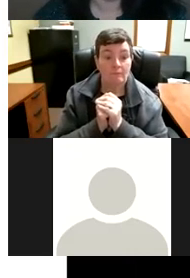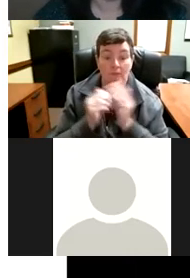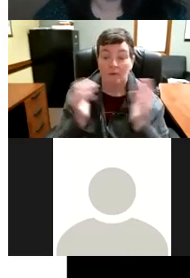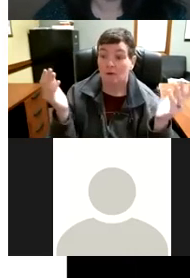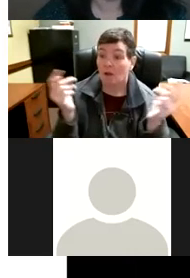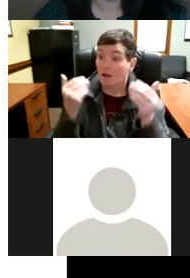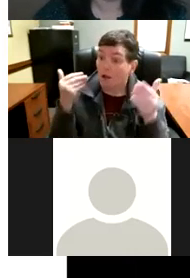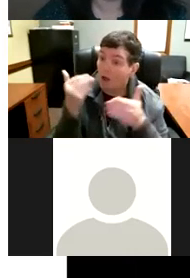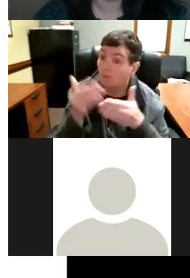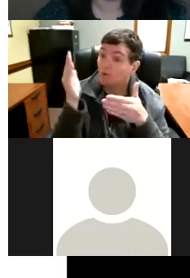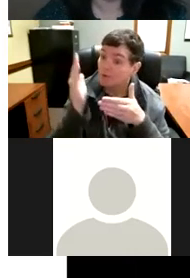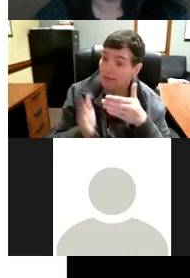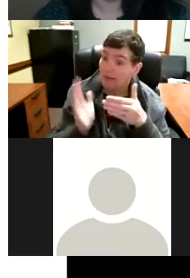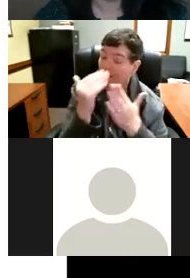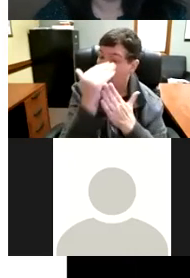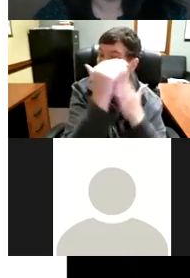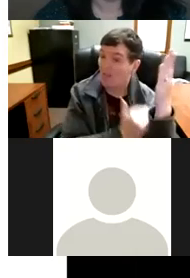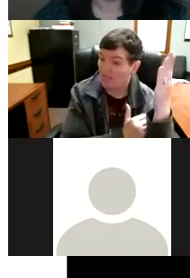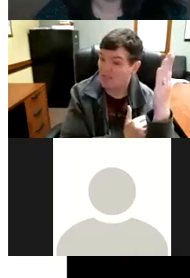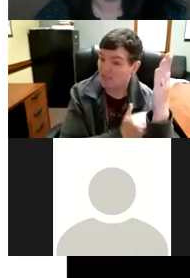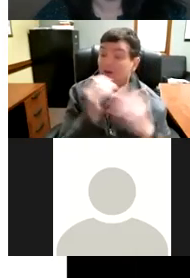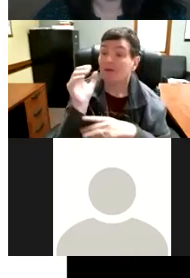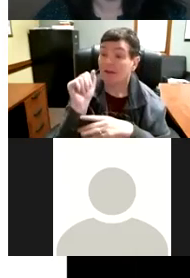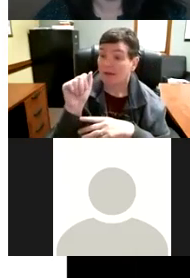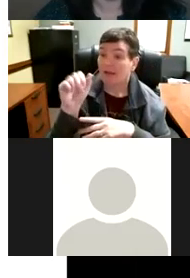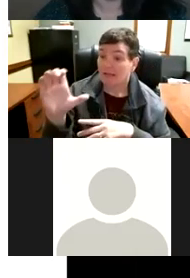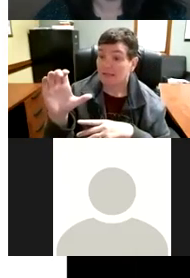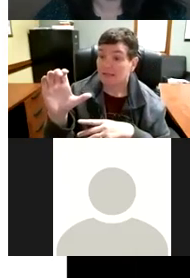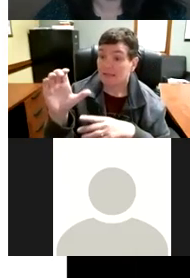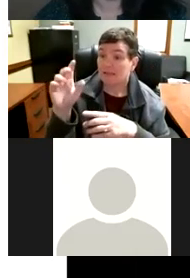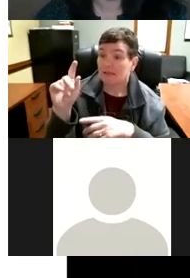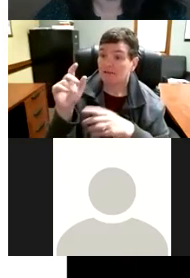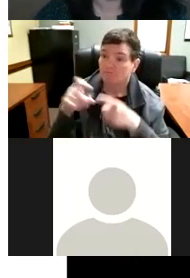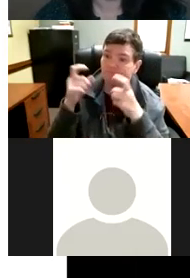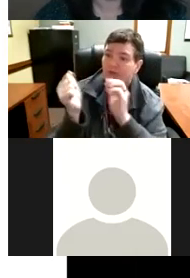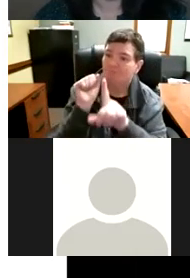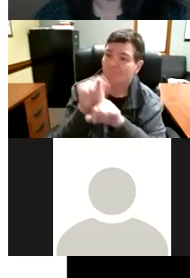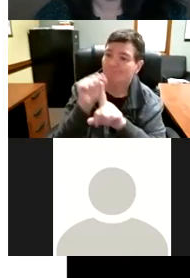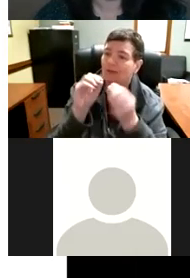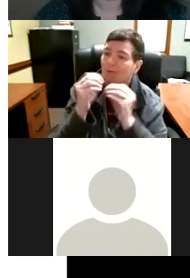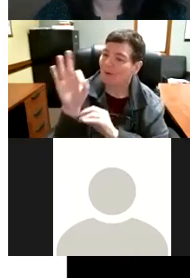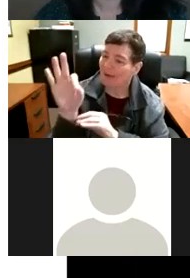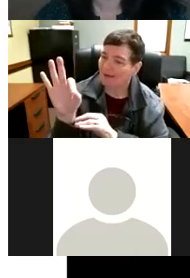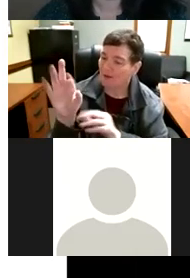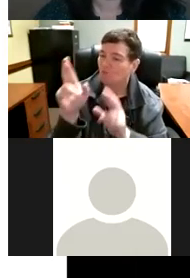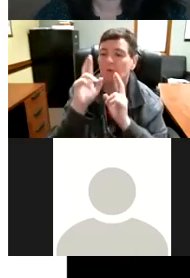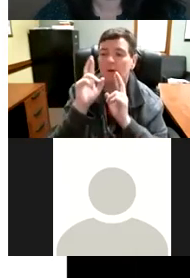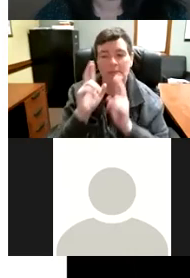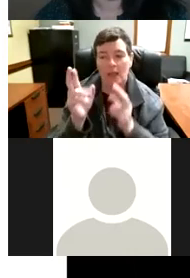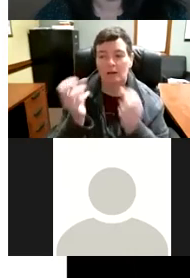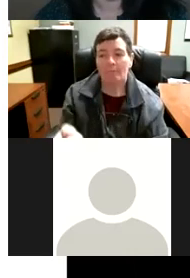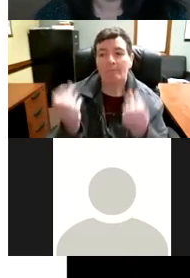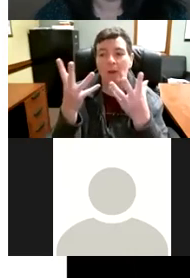We are almost at the end of our list with AAC tip number 9, and that is to respect